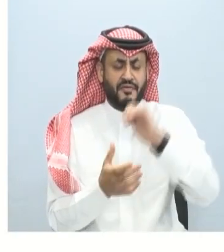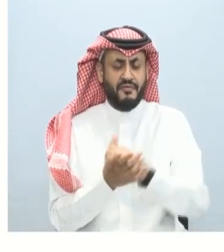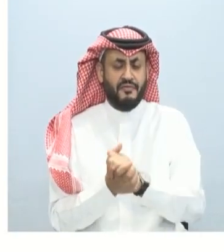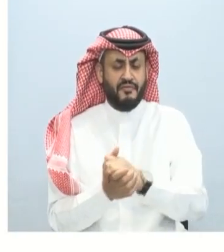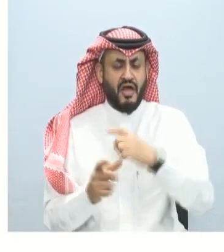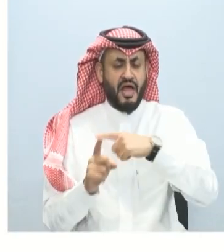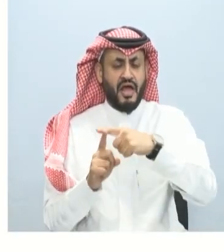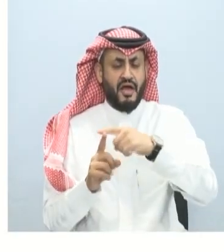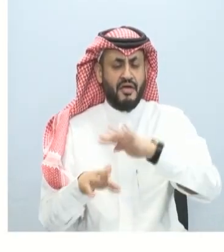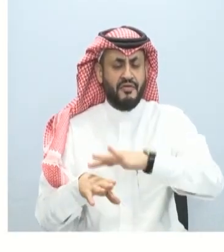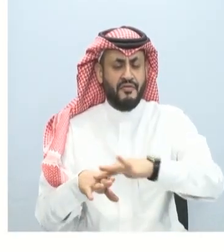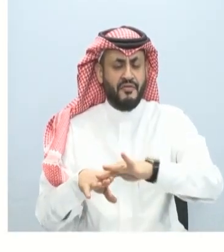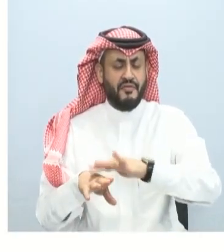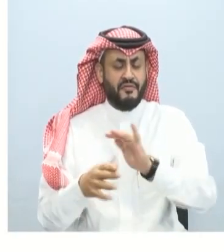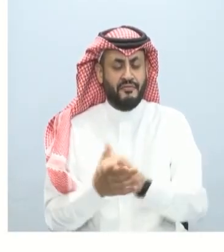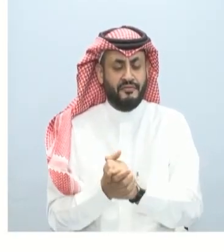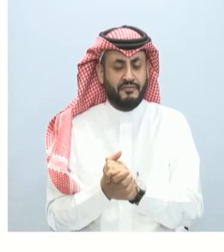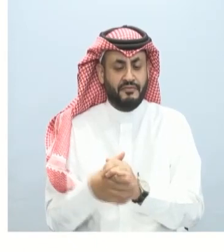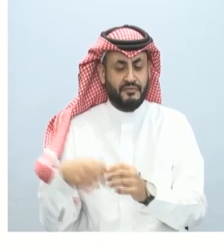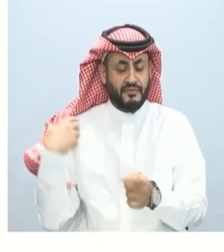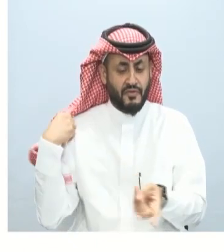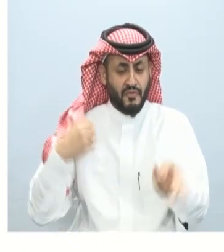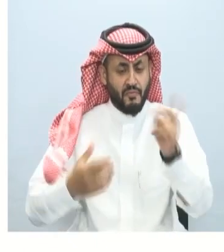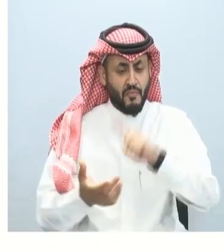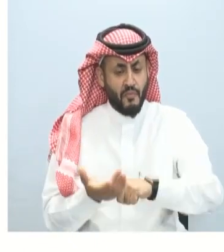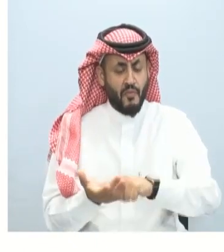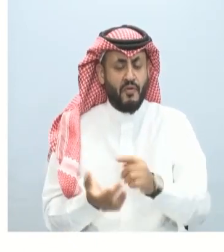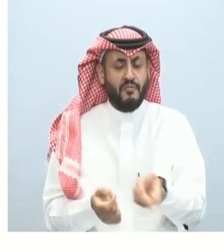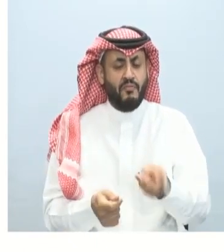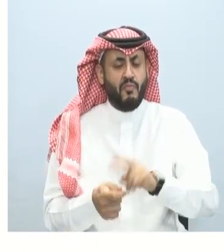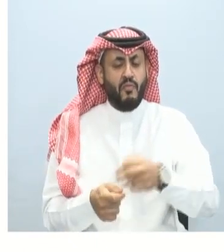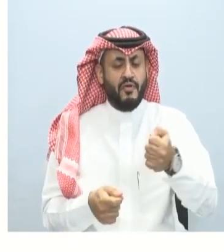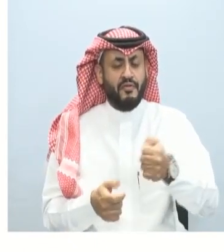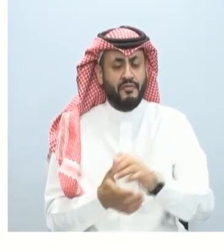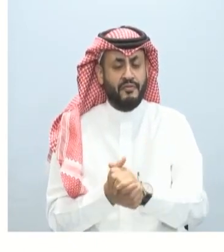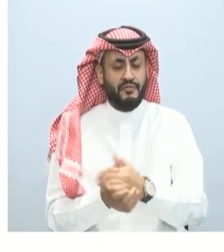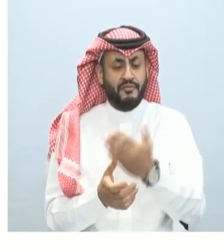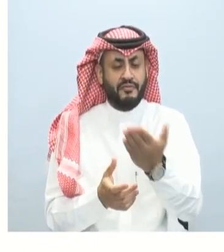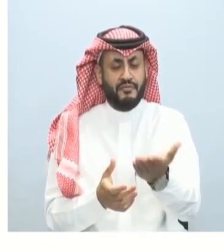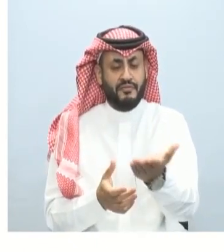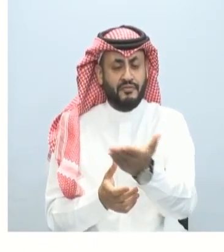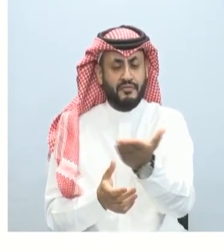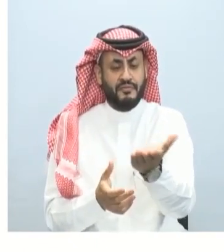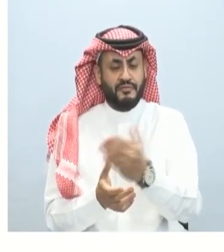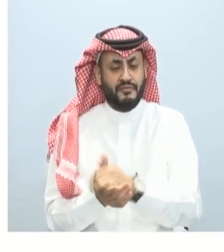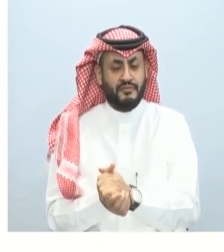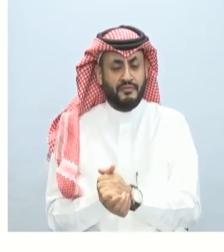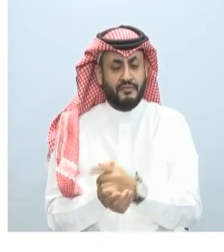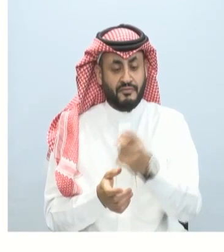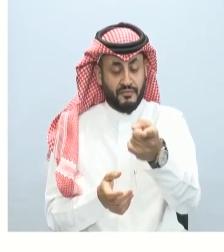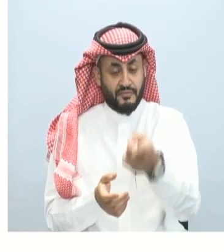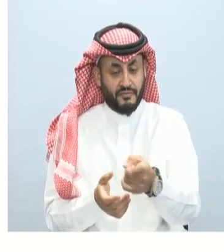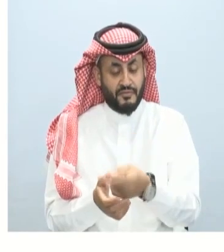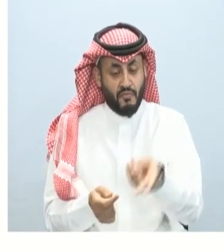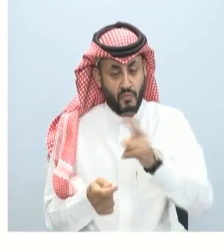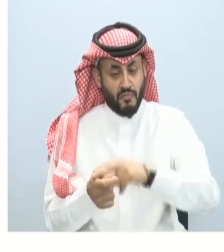chocolate and you are you need another cup. So actually here I gave you the answer is going to be from the word cup, I need